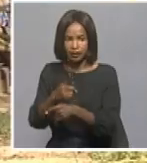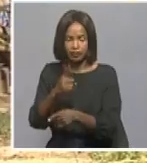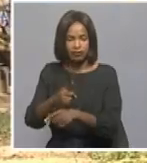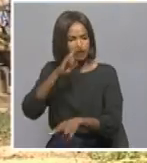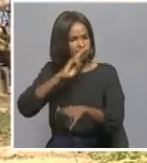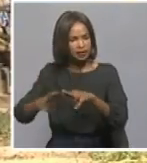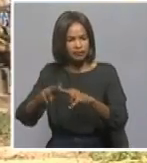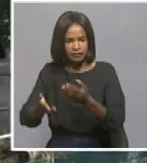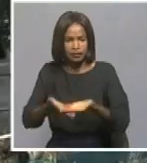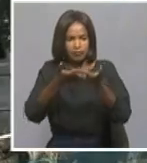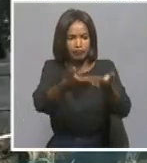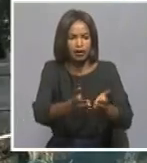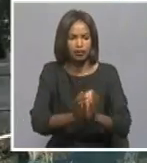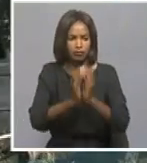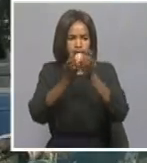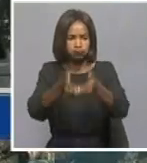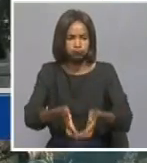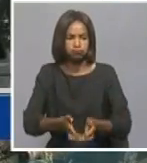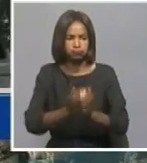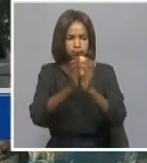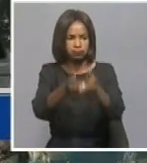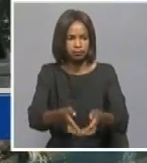this trying time.